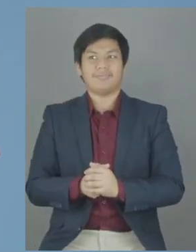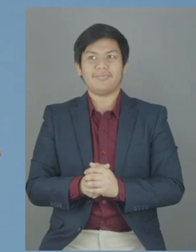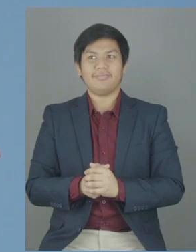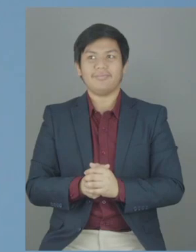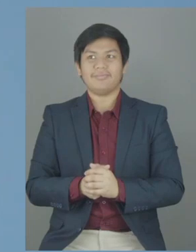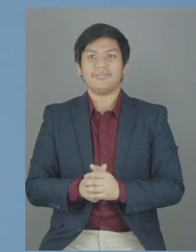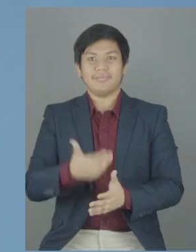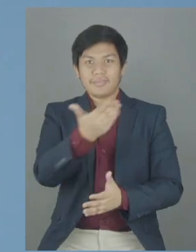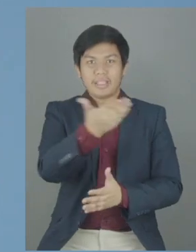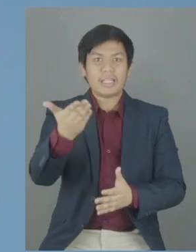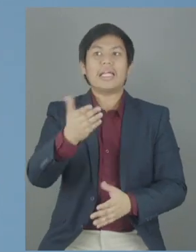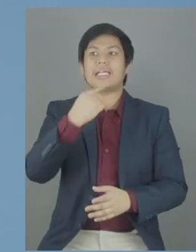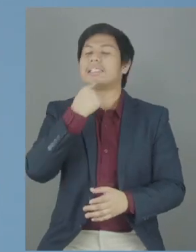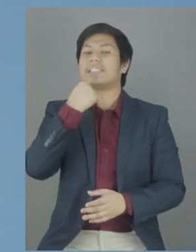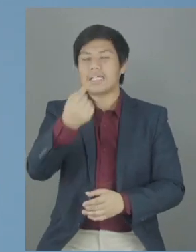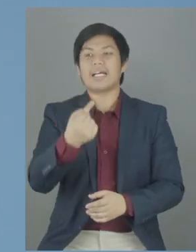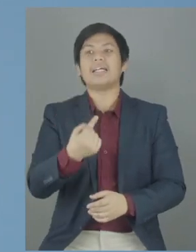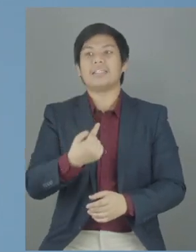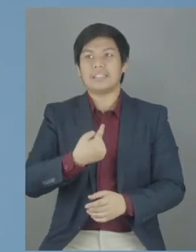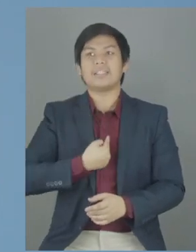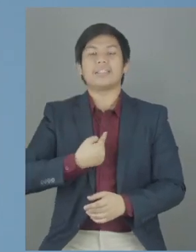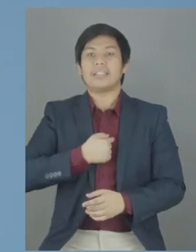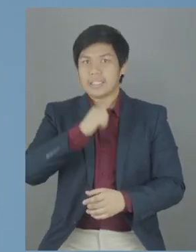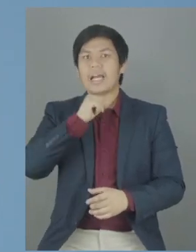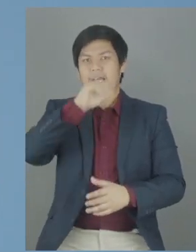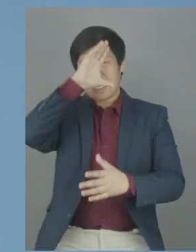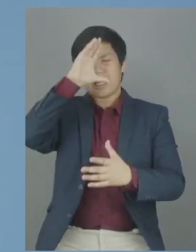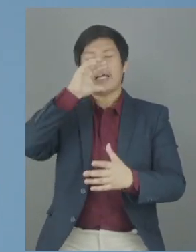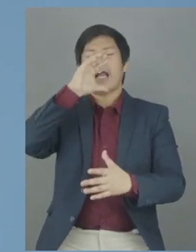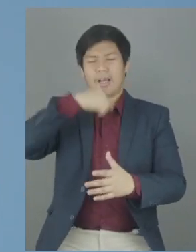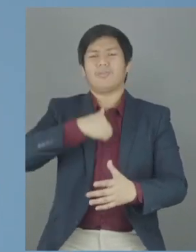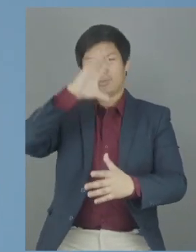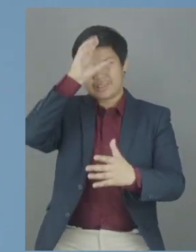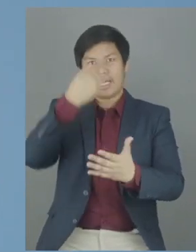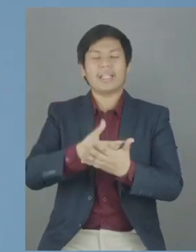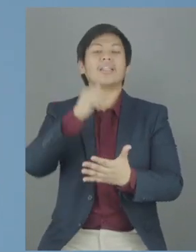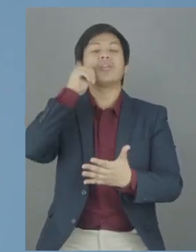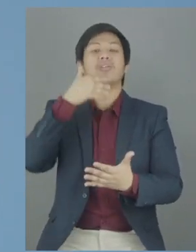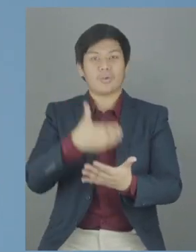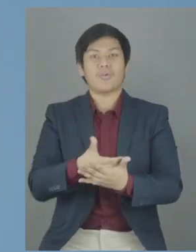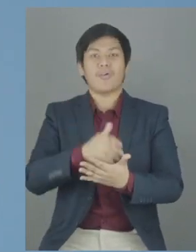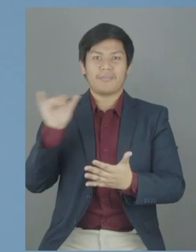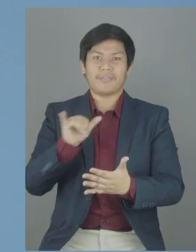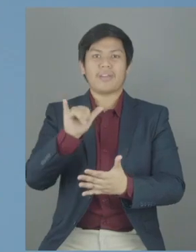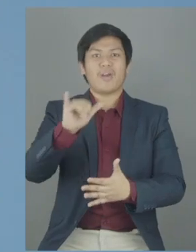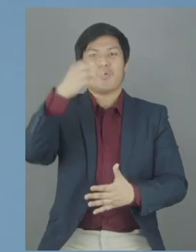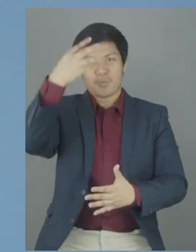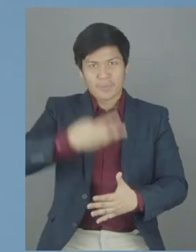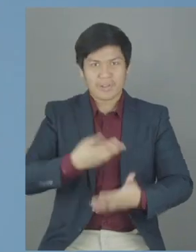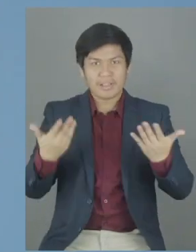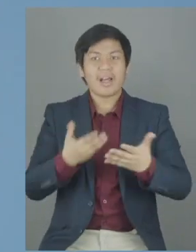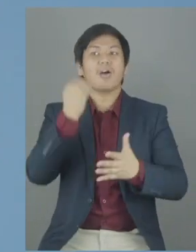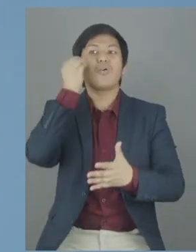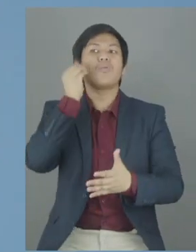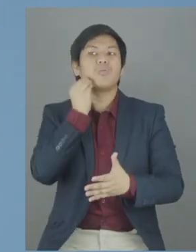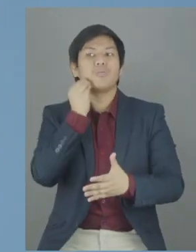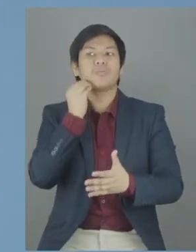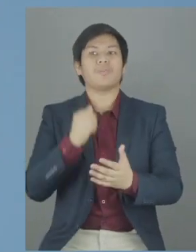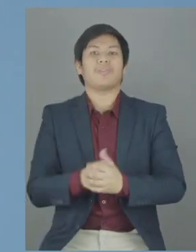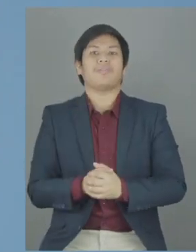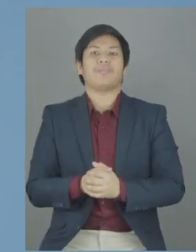You have the right to say, "I am a son, I am a daughter, and I am forever welcomed home."